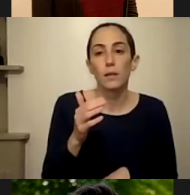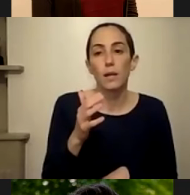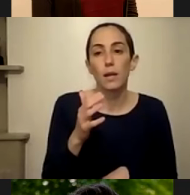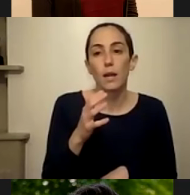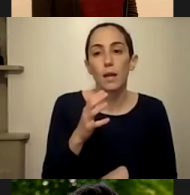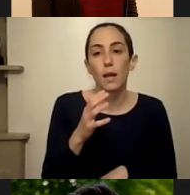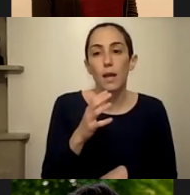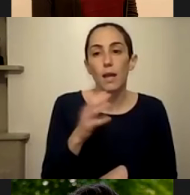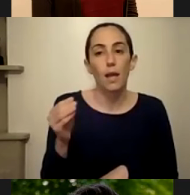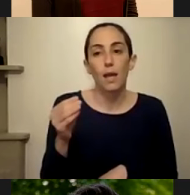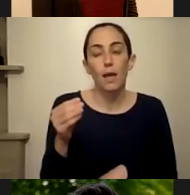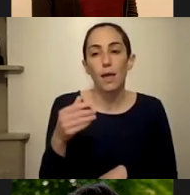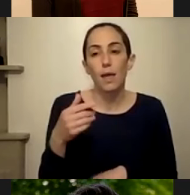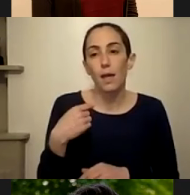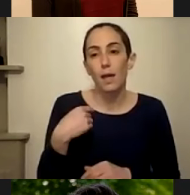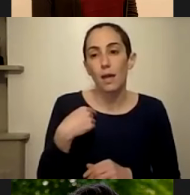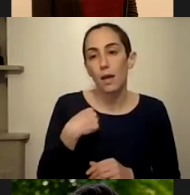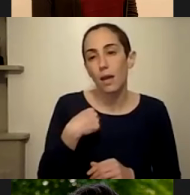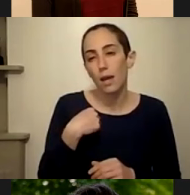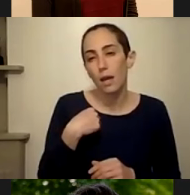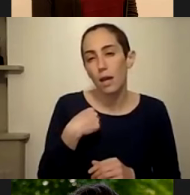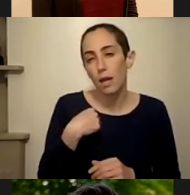I haven't been able to put